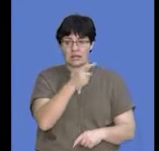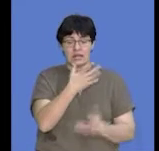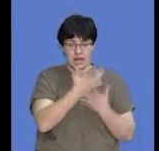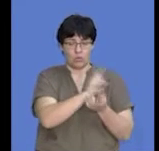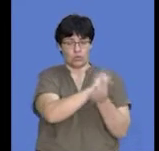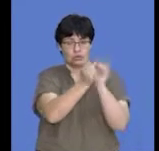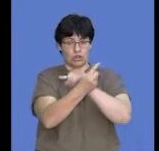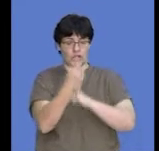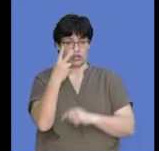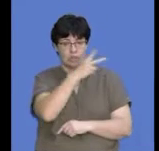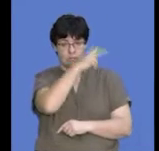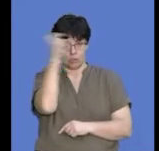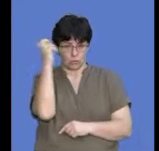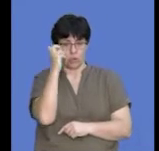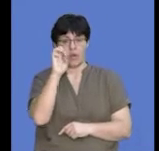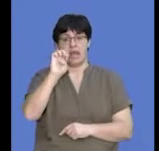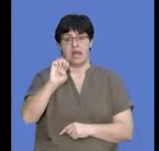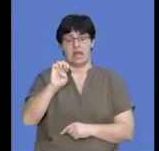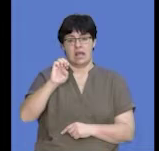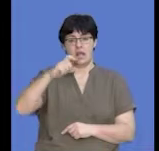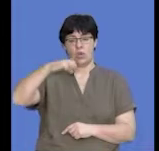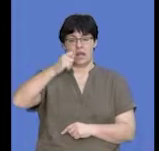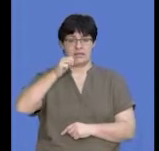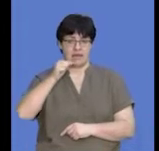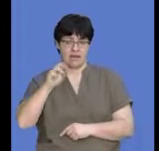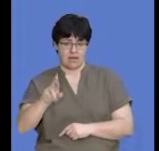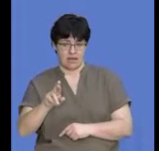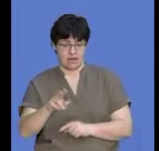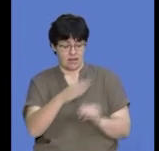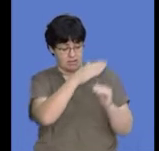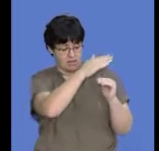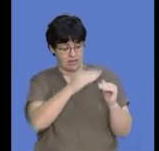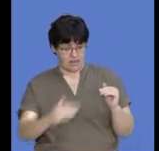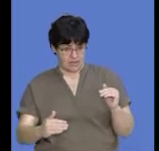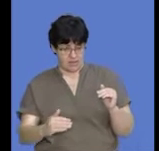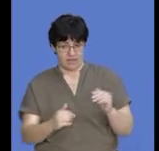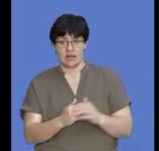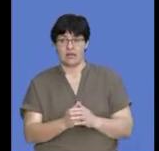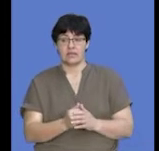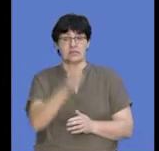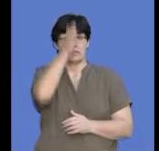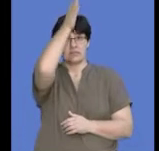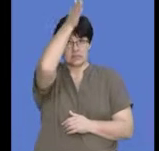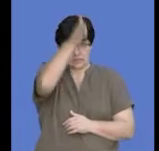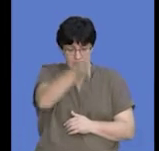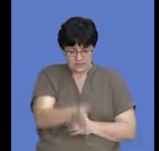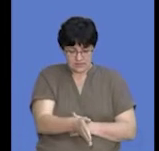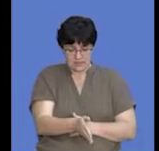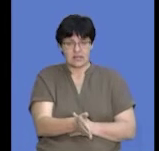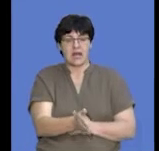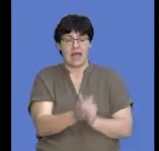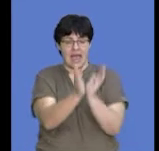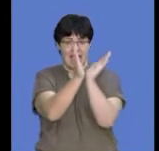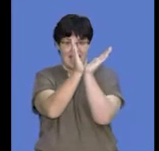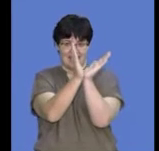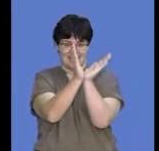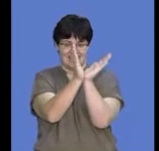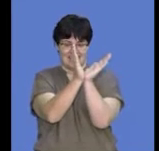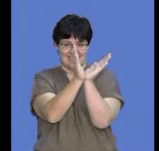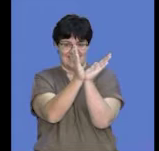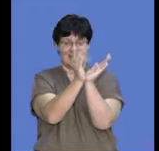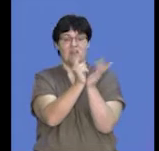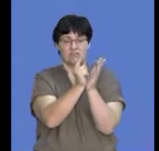blue, is the equator. This line represents the angle at which the Earth